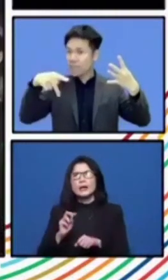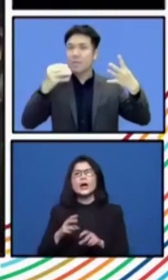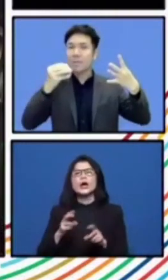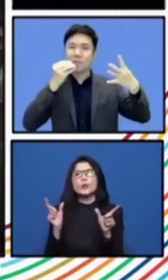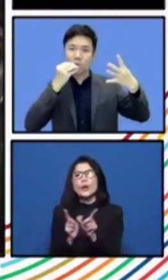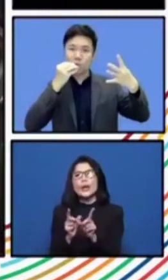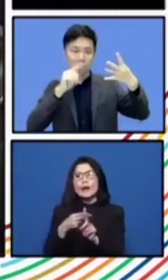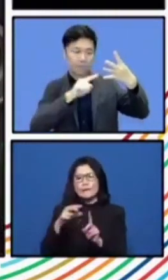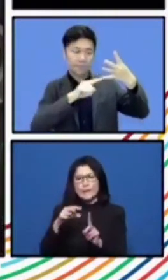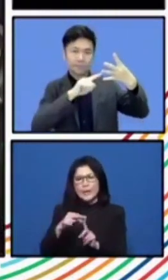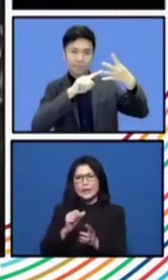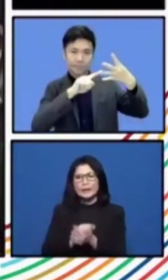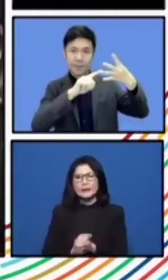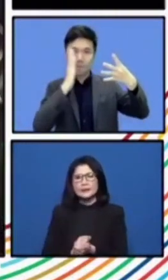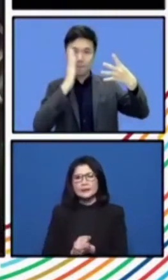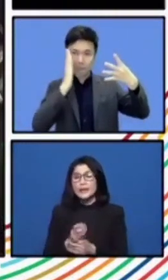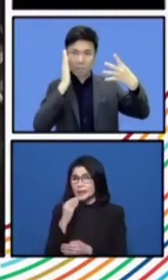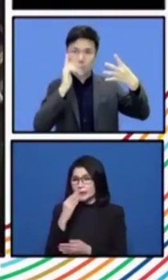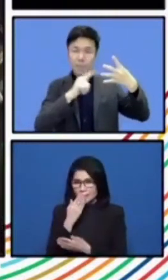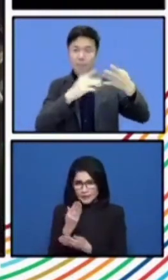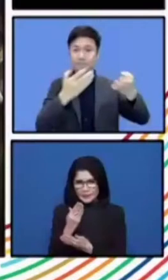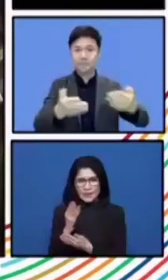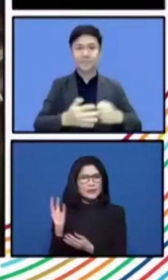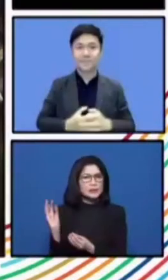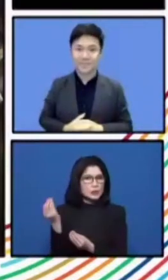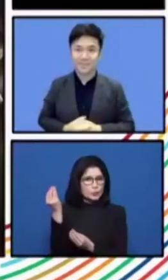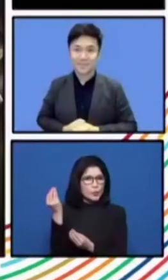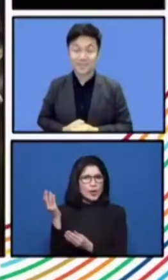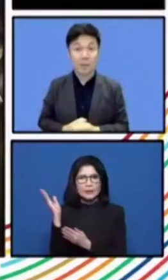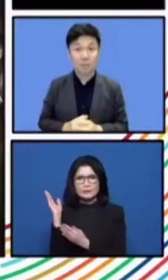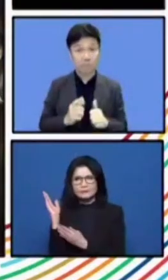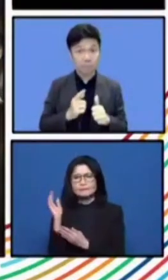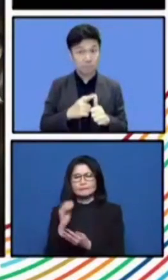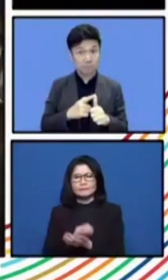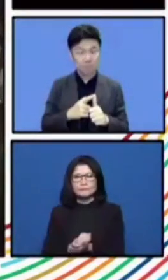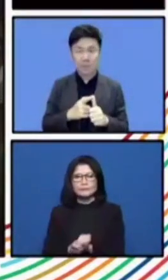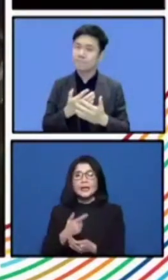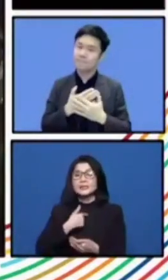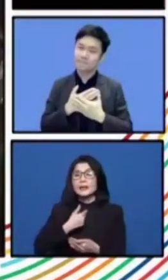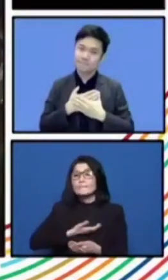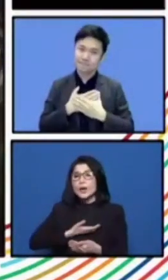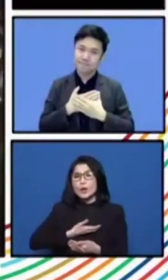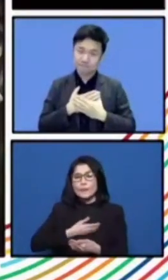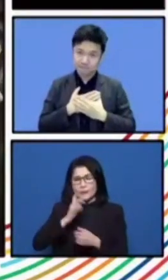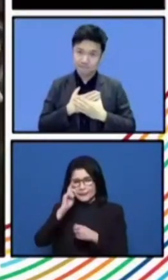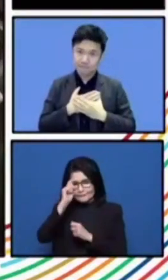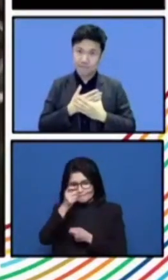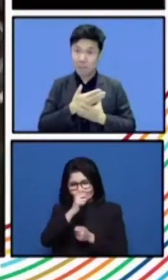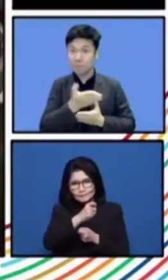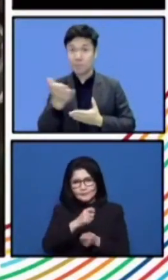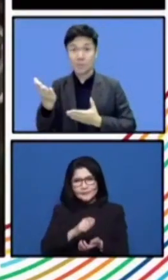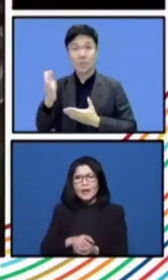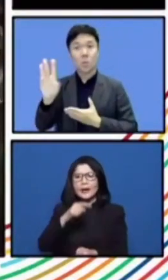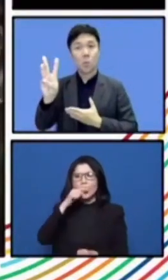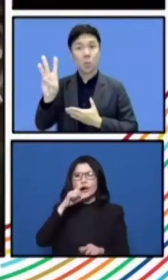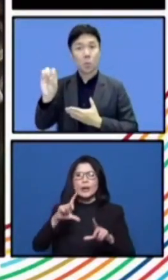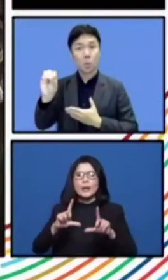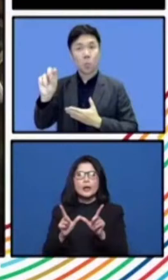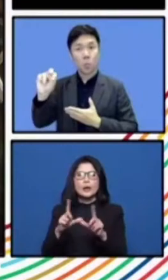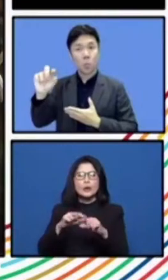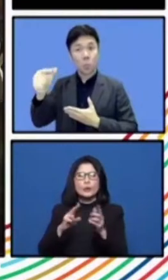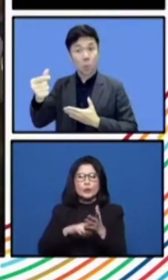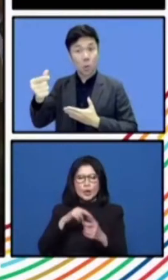thank you madam chair first of all I would like to convey appreciation to Mr Wong one of the panelists today